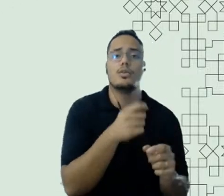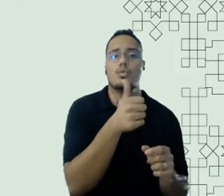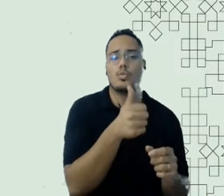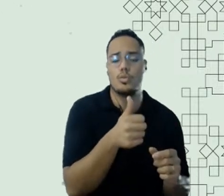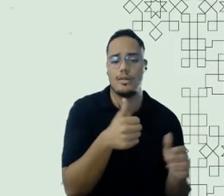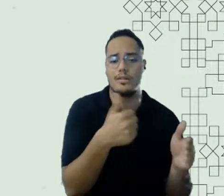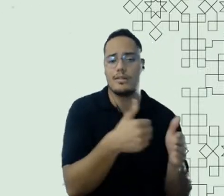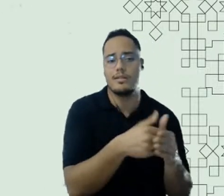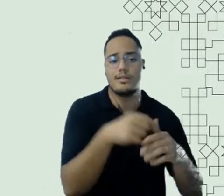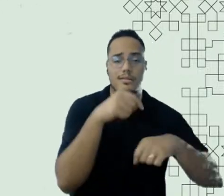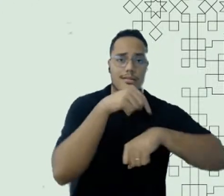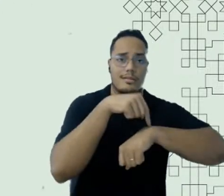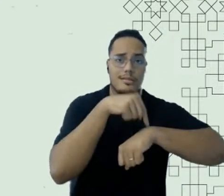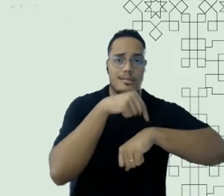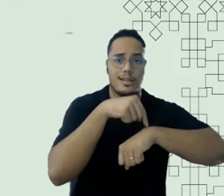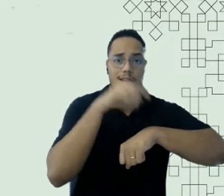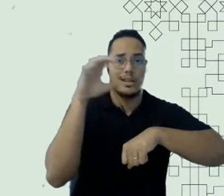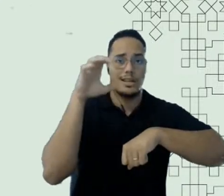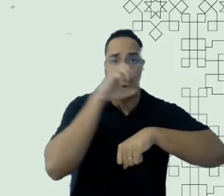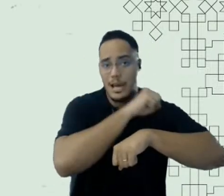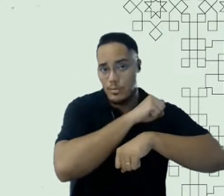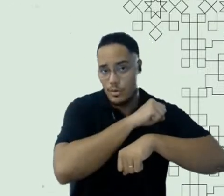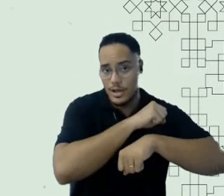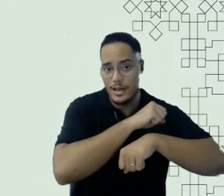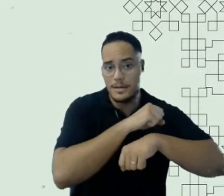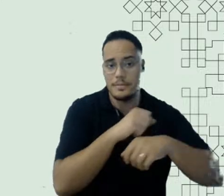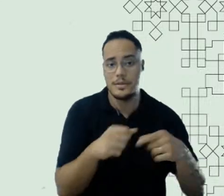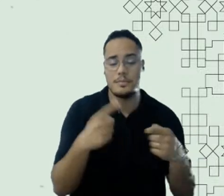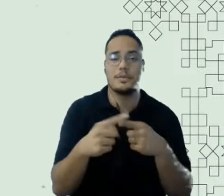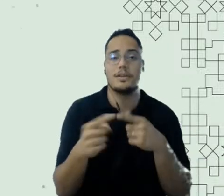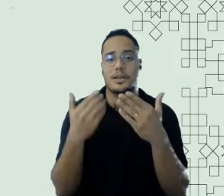I have only one last question for you.